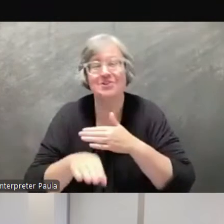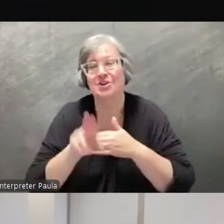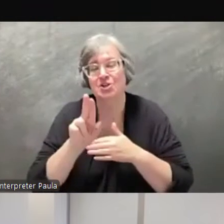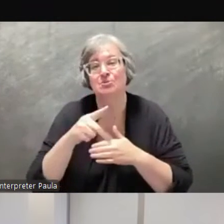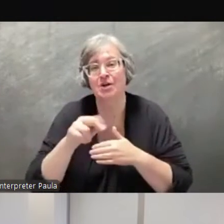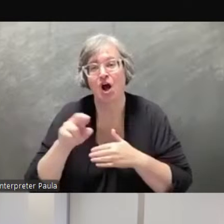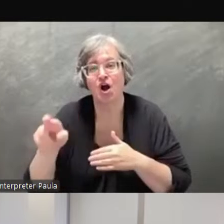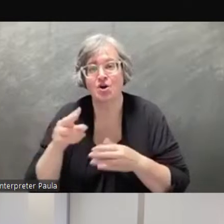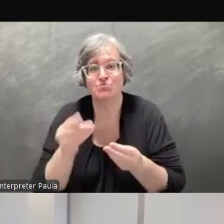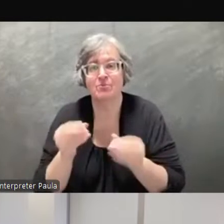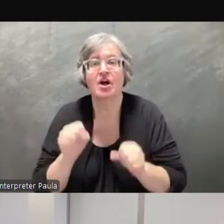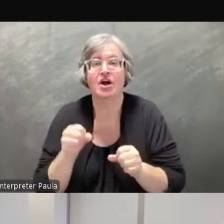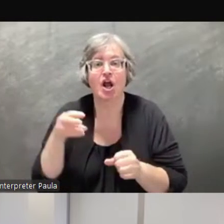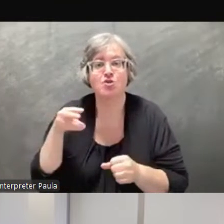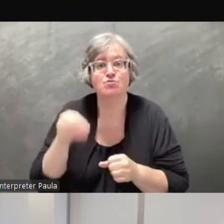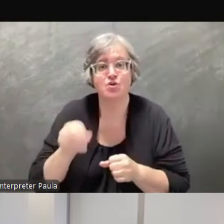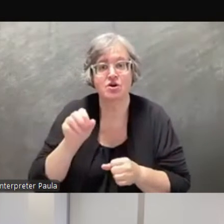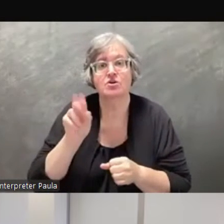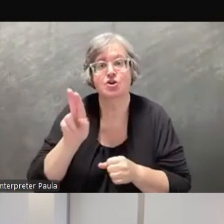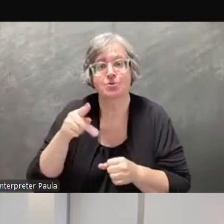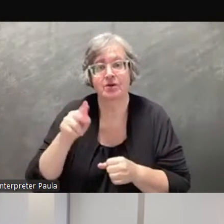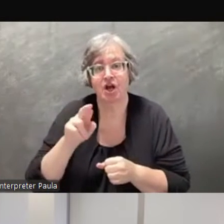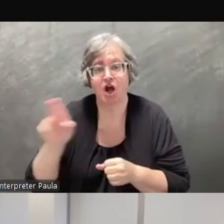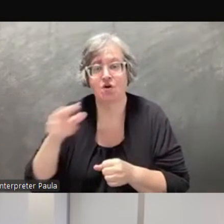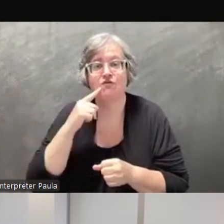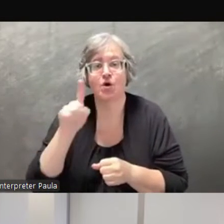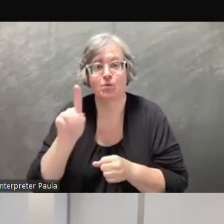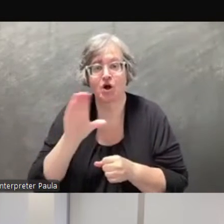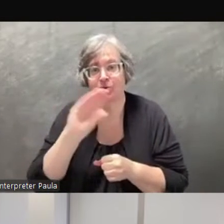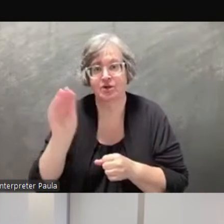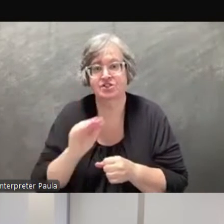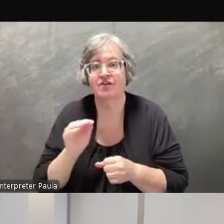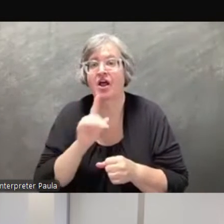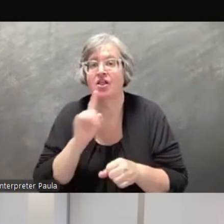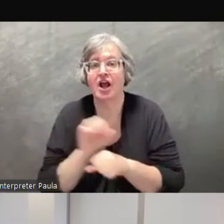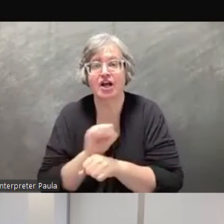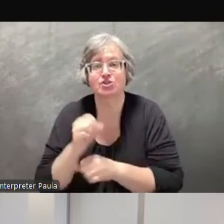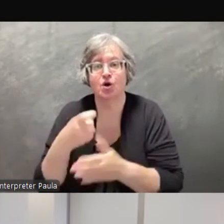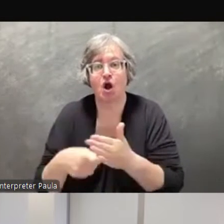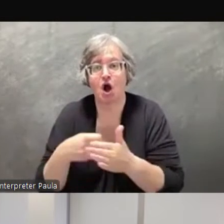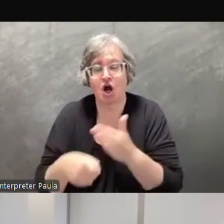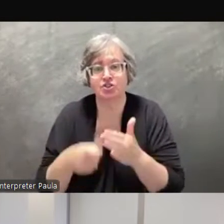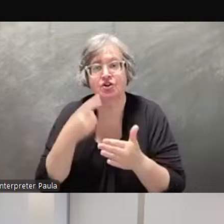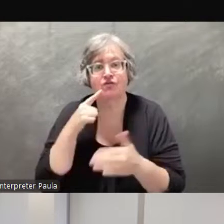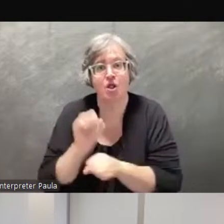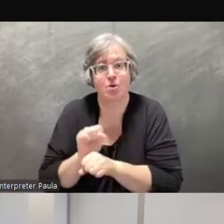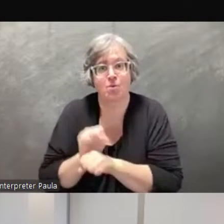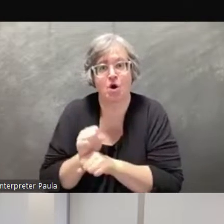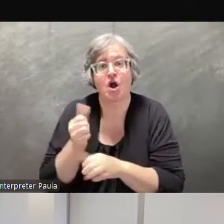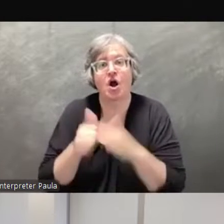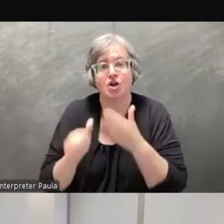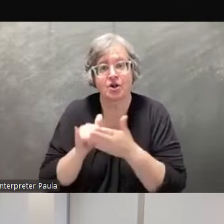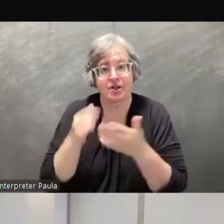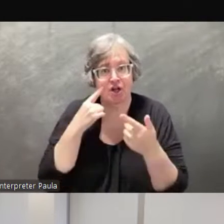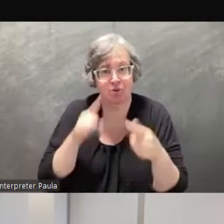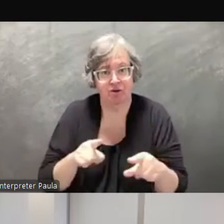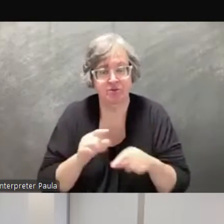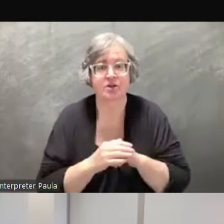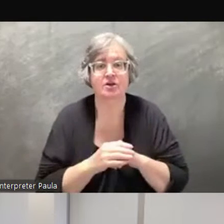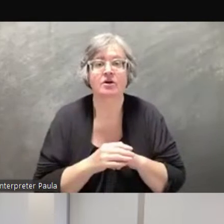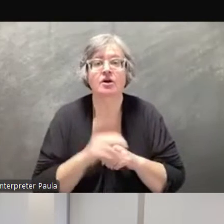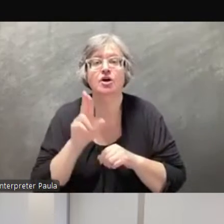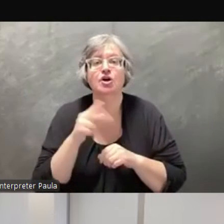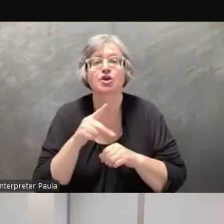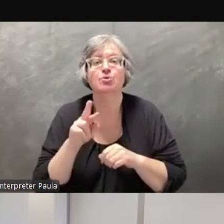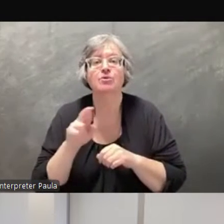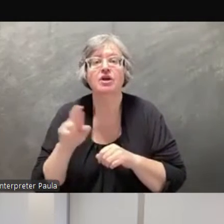reimburse UPRR and/or its designees for 100% of the actual costs and expenses incurred for the work under this agreement.